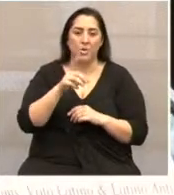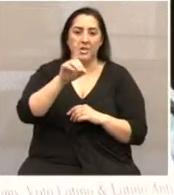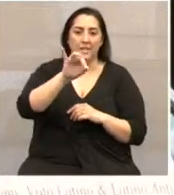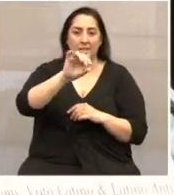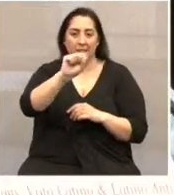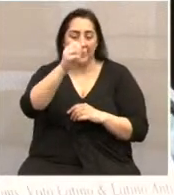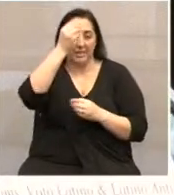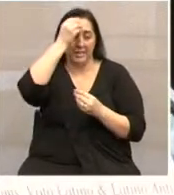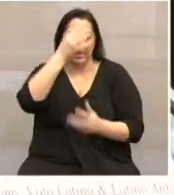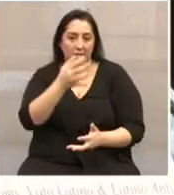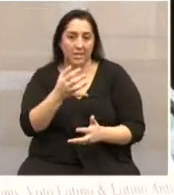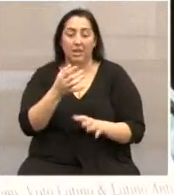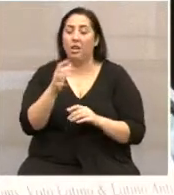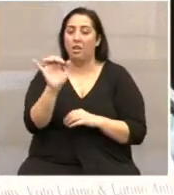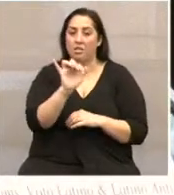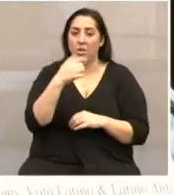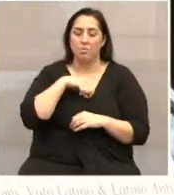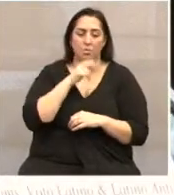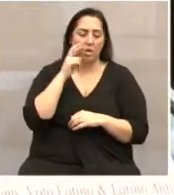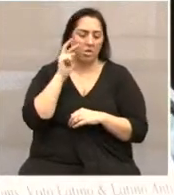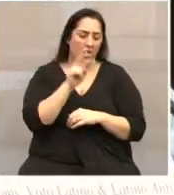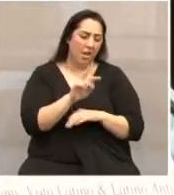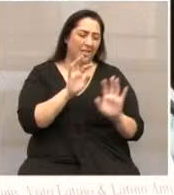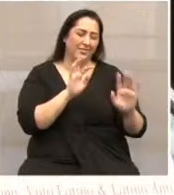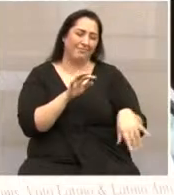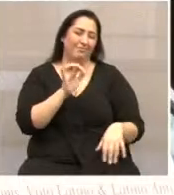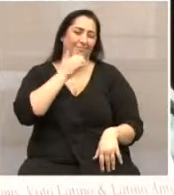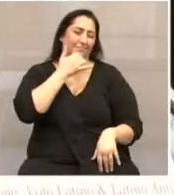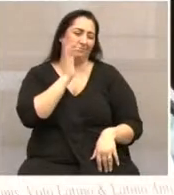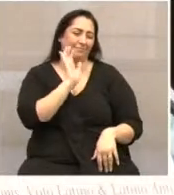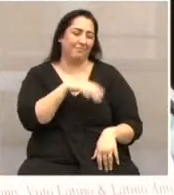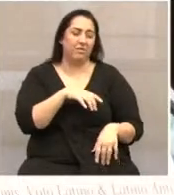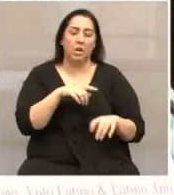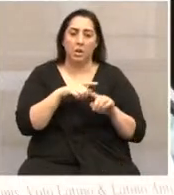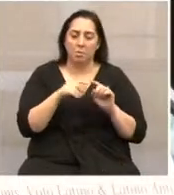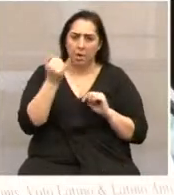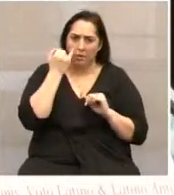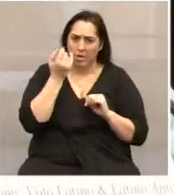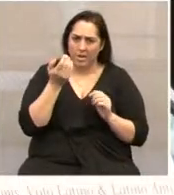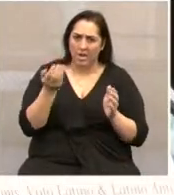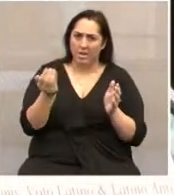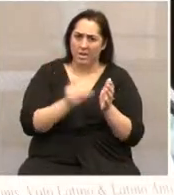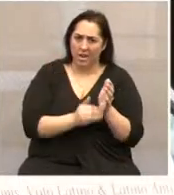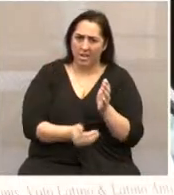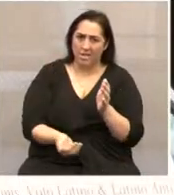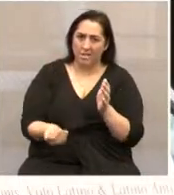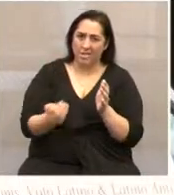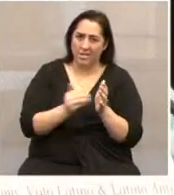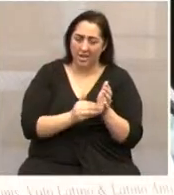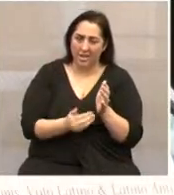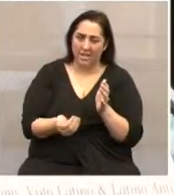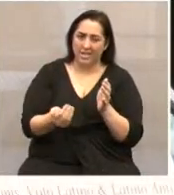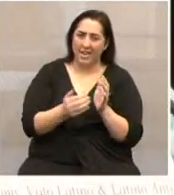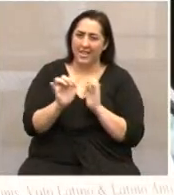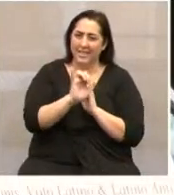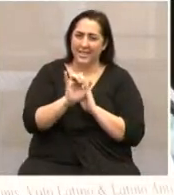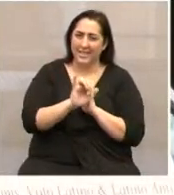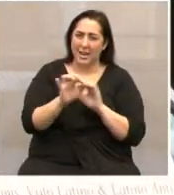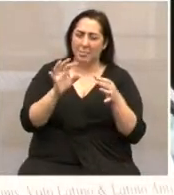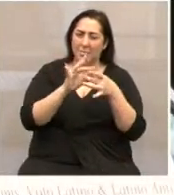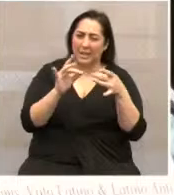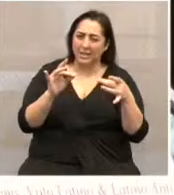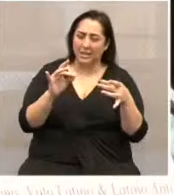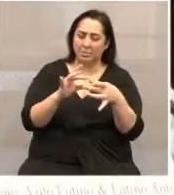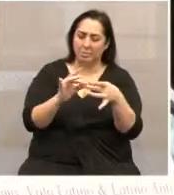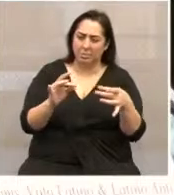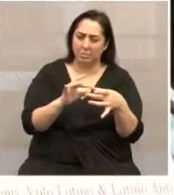they're just like us. We look at information, we're like, okay, well, that's a one-off. But then if you start seeing repeated messages over time, you start believing,